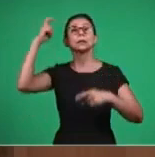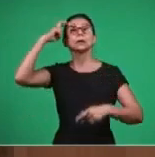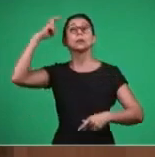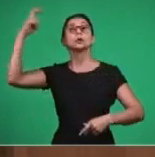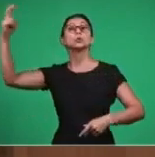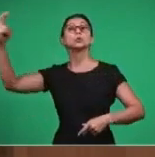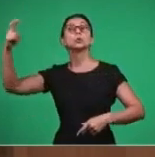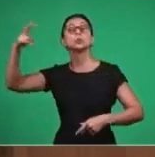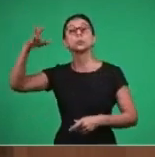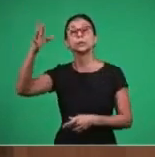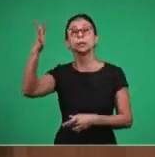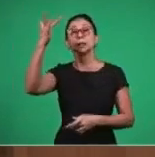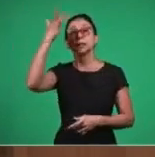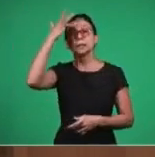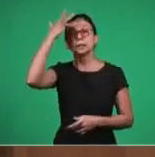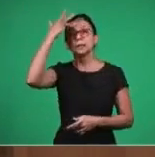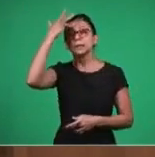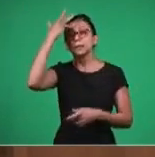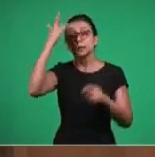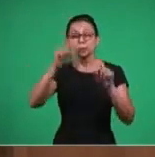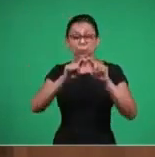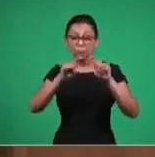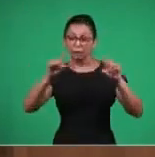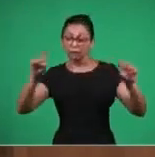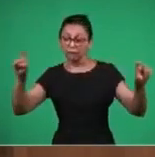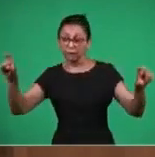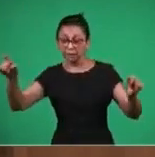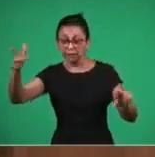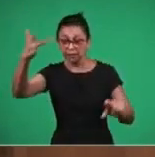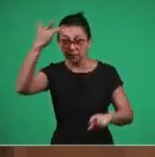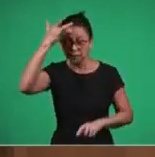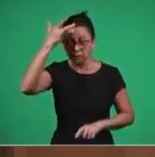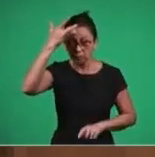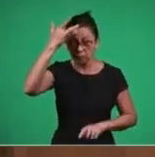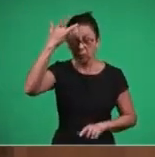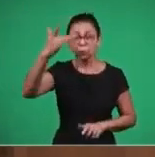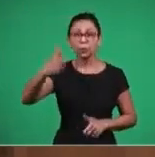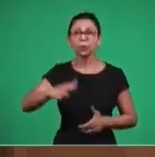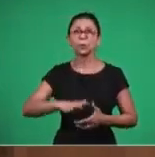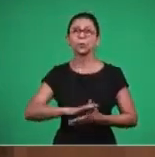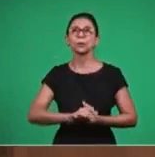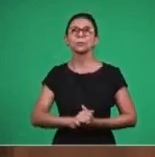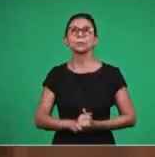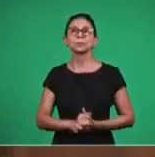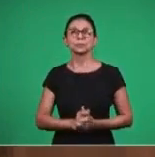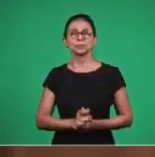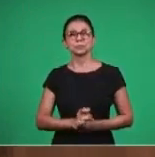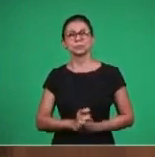preach foolishness. They memorize something, a phrase of